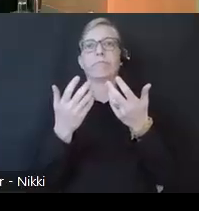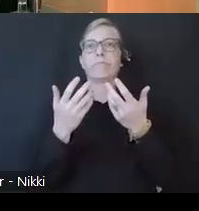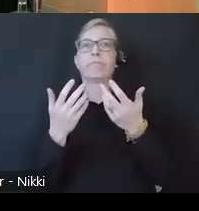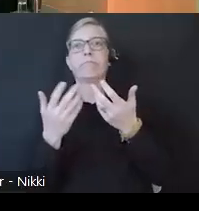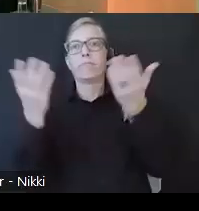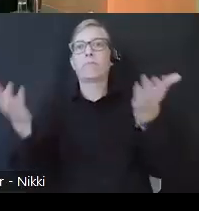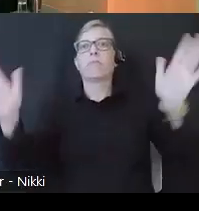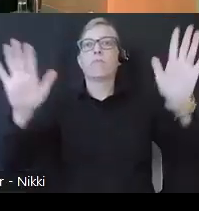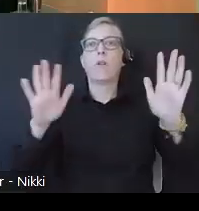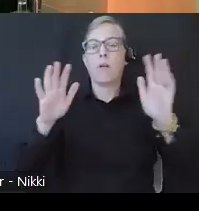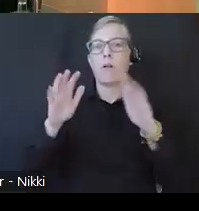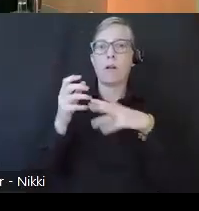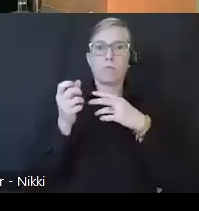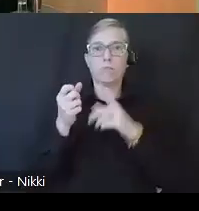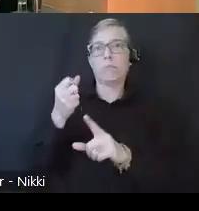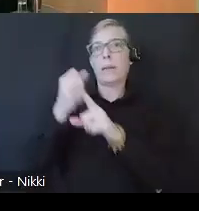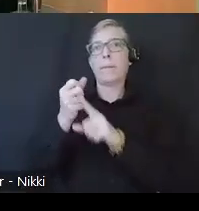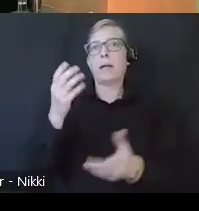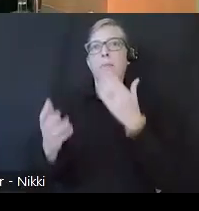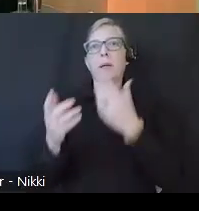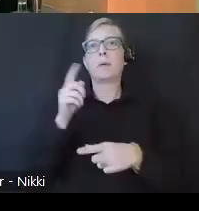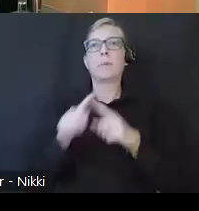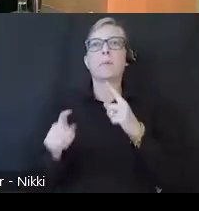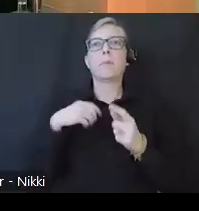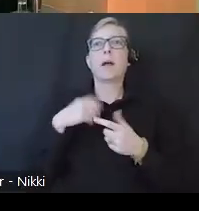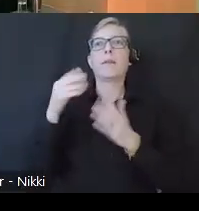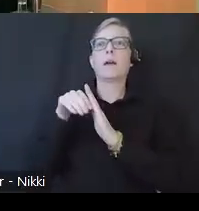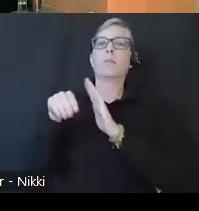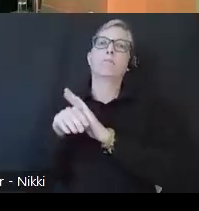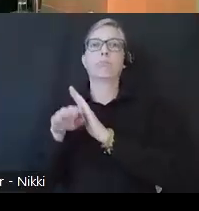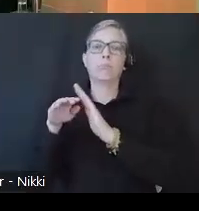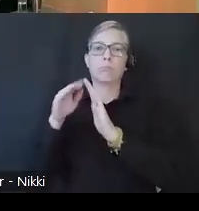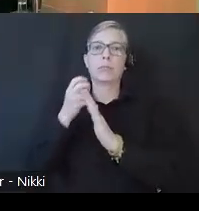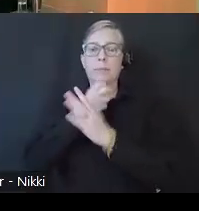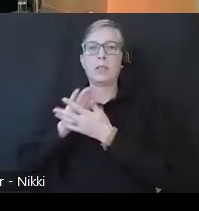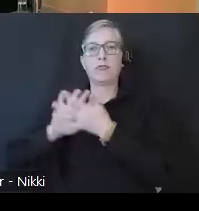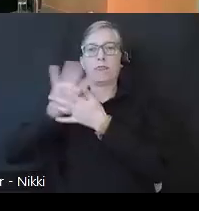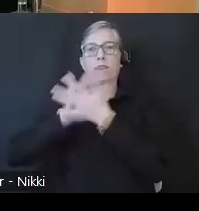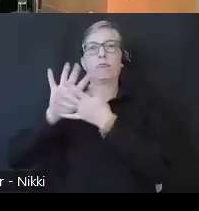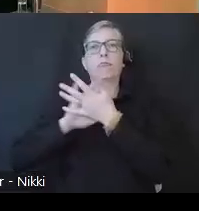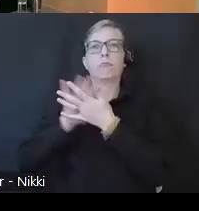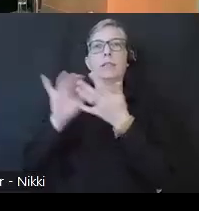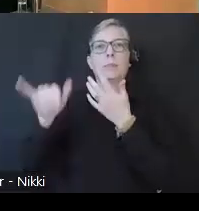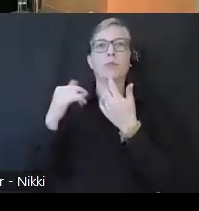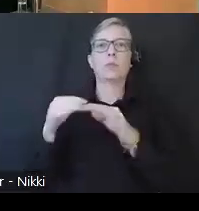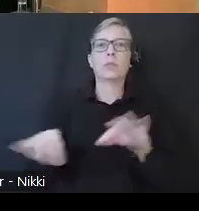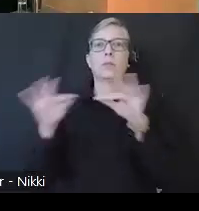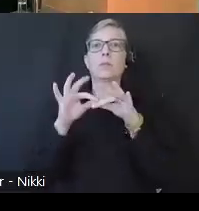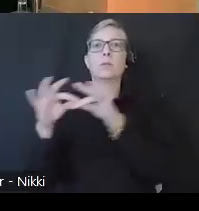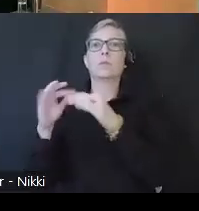knowledge on perceived clarity of degraded speech was associated significantly with poorer verbal working memory performance.